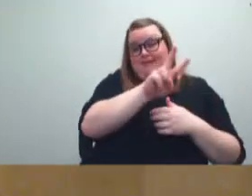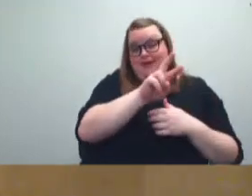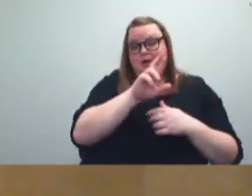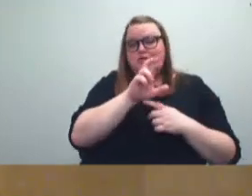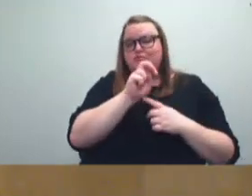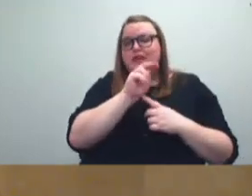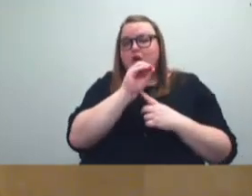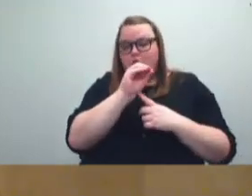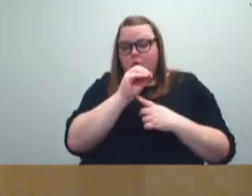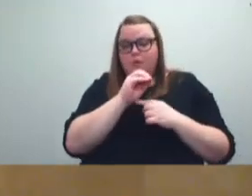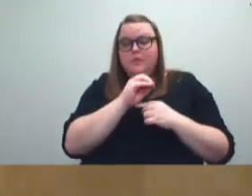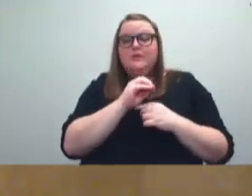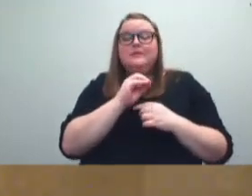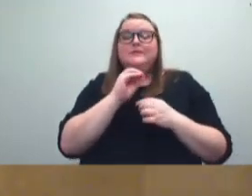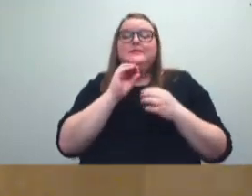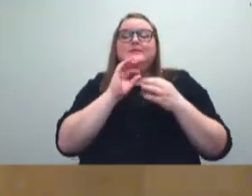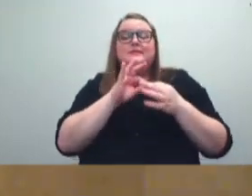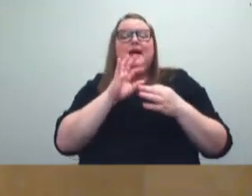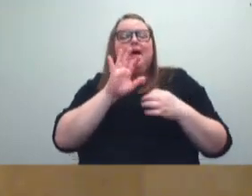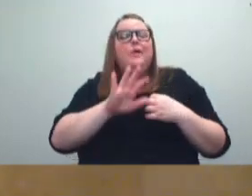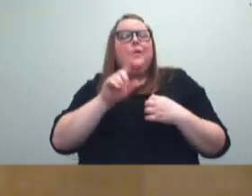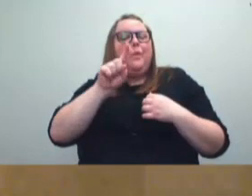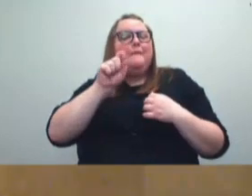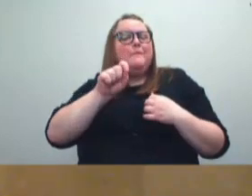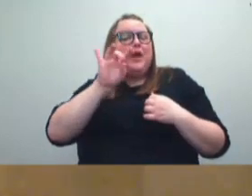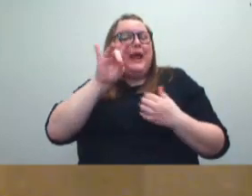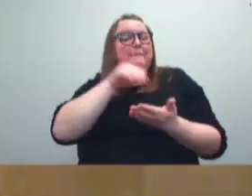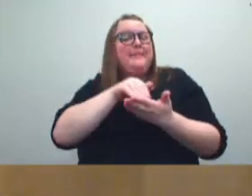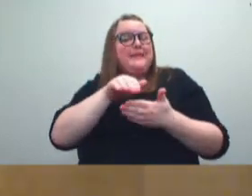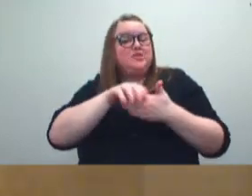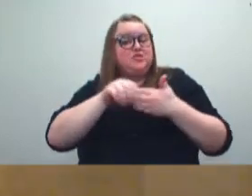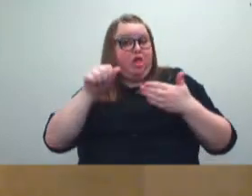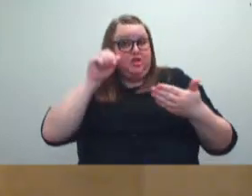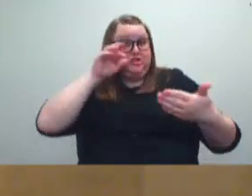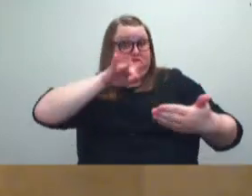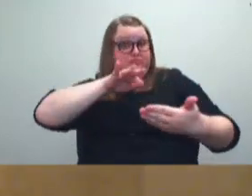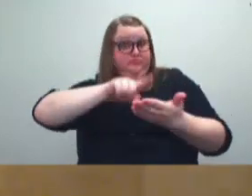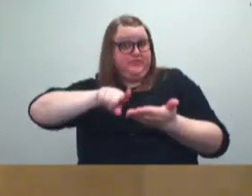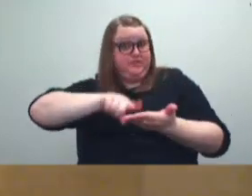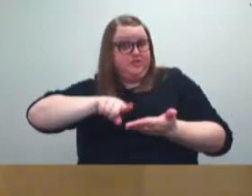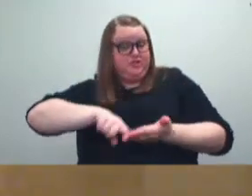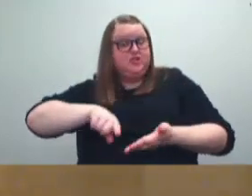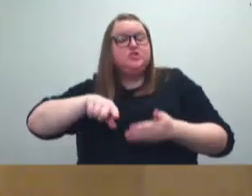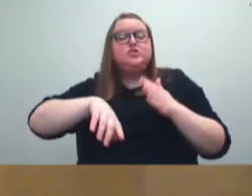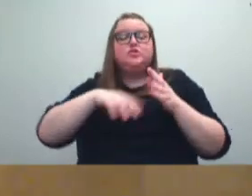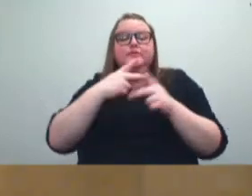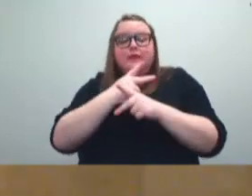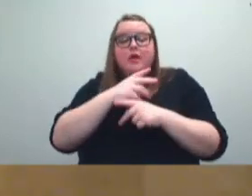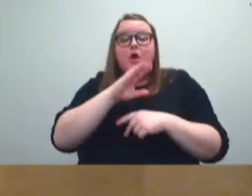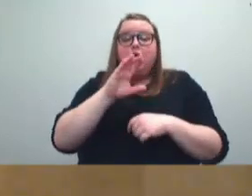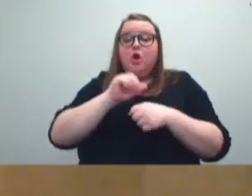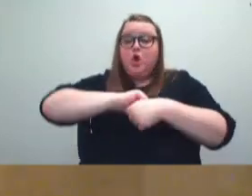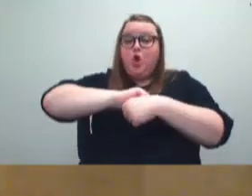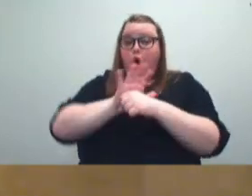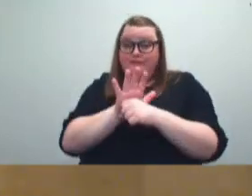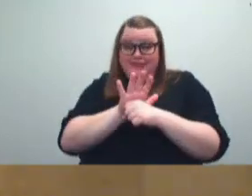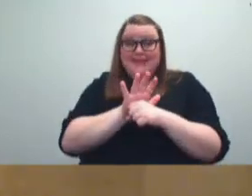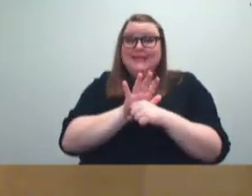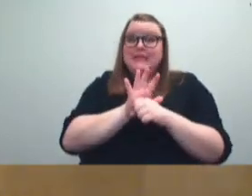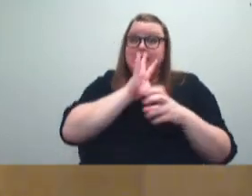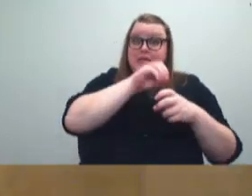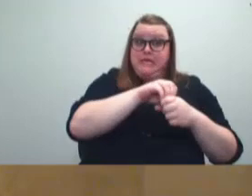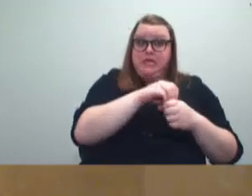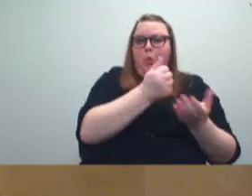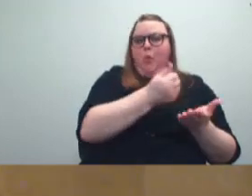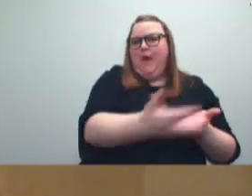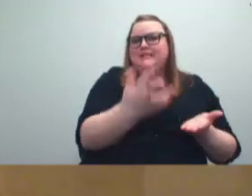$1.8 million study to investigate the presence of COVID-19 virus in wastewater. I know that doesn't sound very fun to be a part of, and I don't